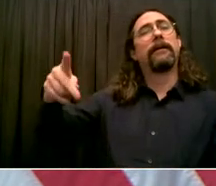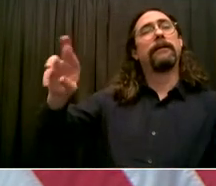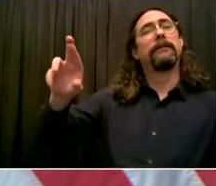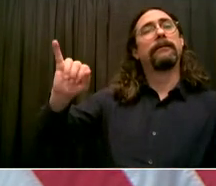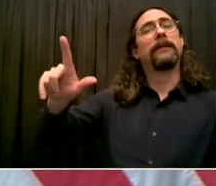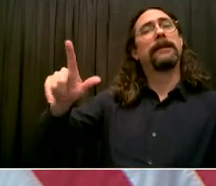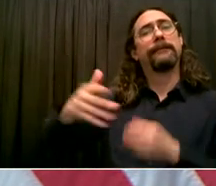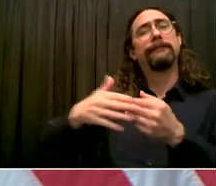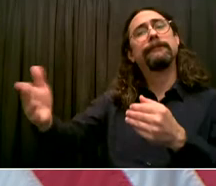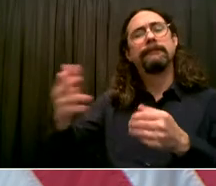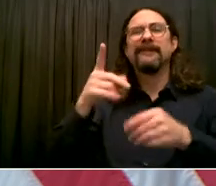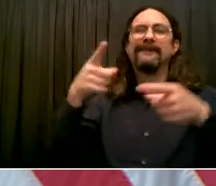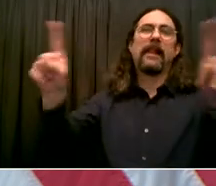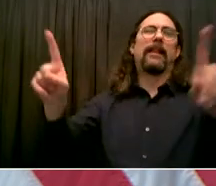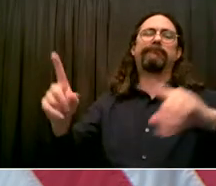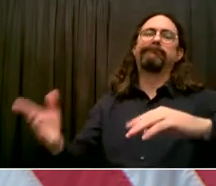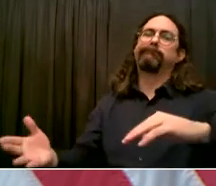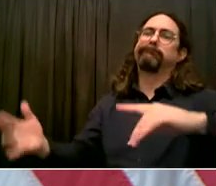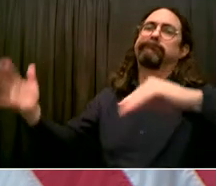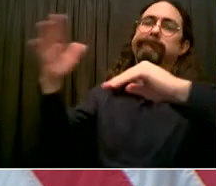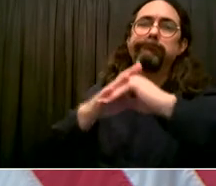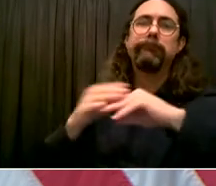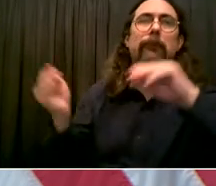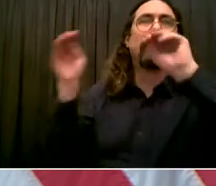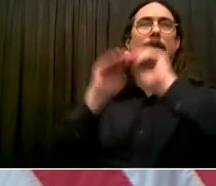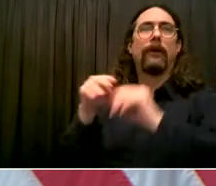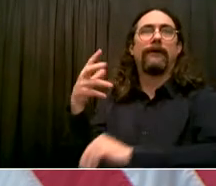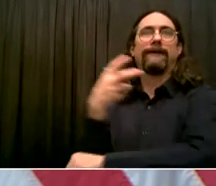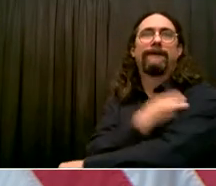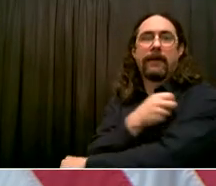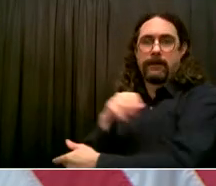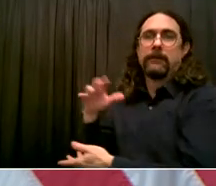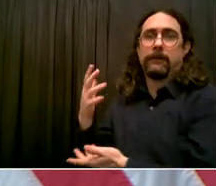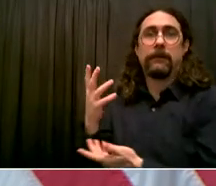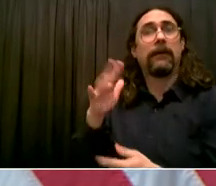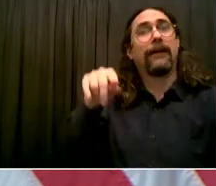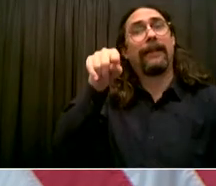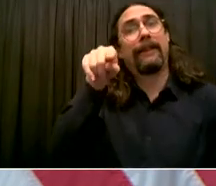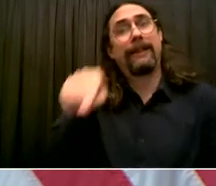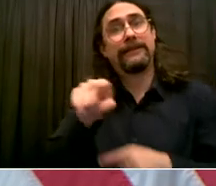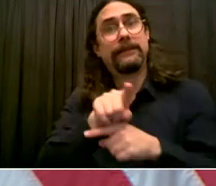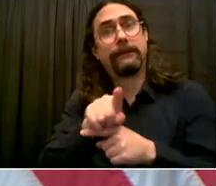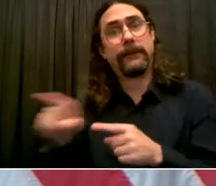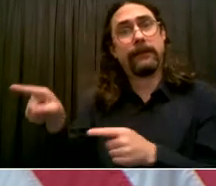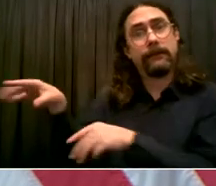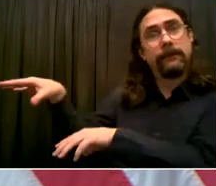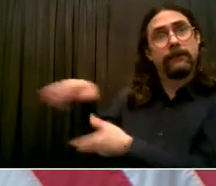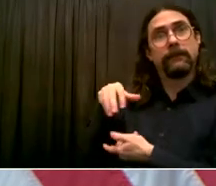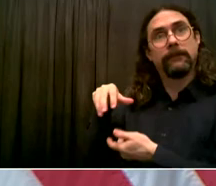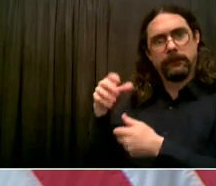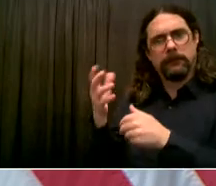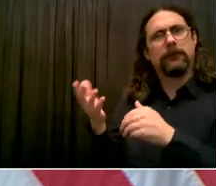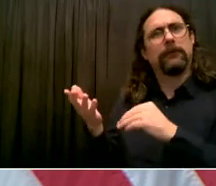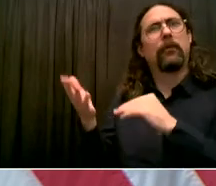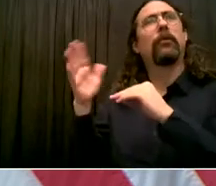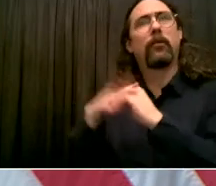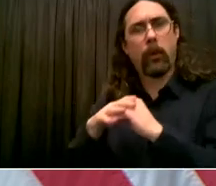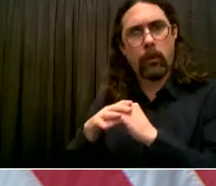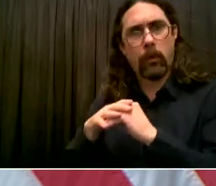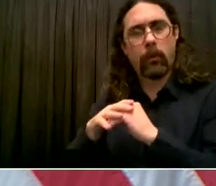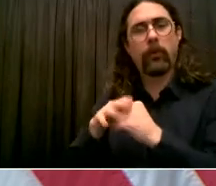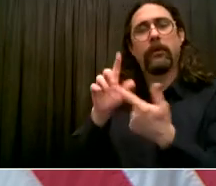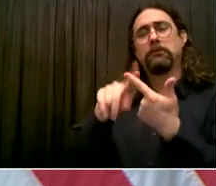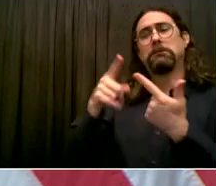supply to get much more significant for New York City. As that additional vaccine comes in, we will ramp up